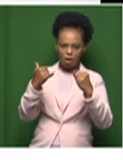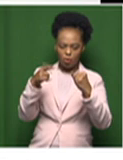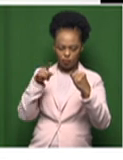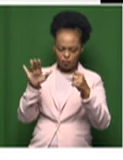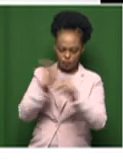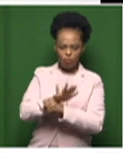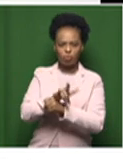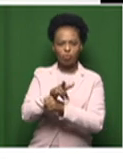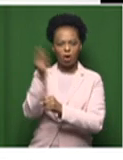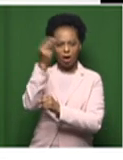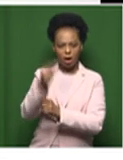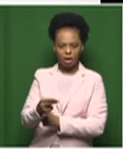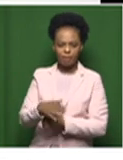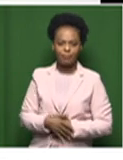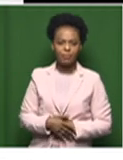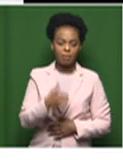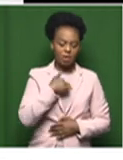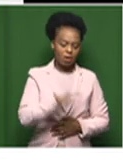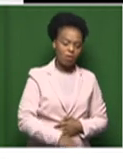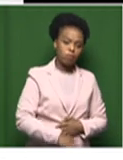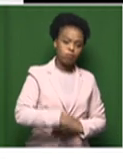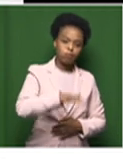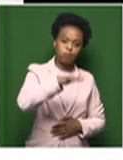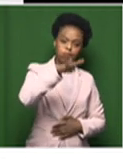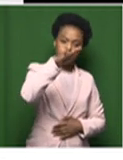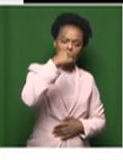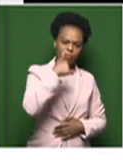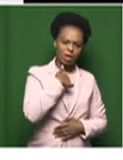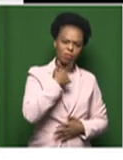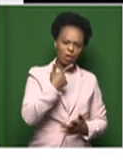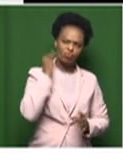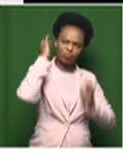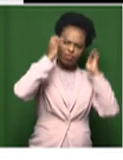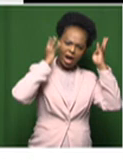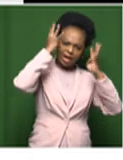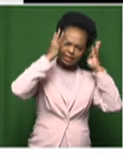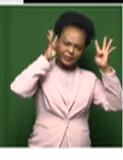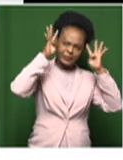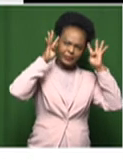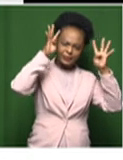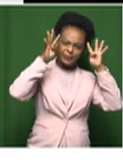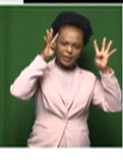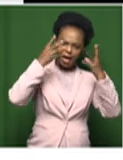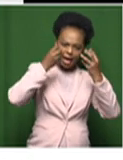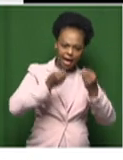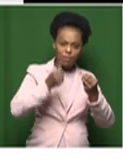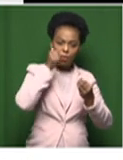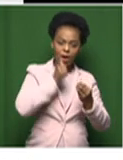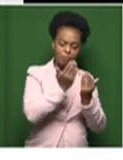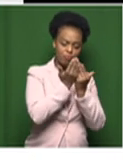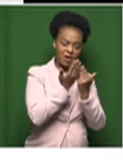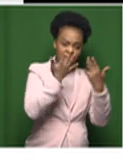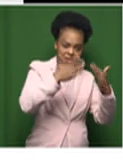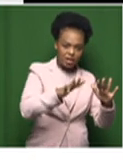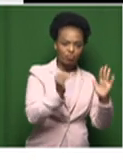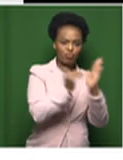From a young age, I actually grew up very creative. When I finished my matric, then I moved on to study